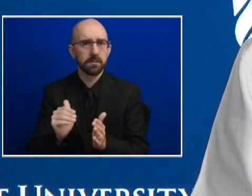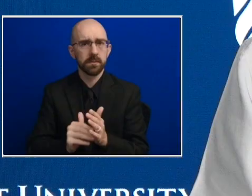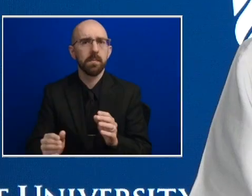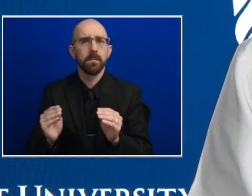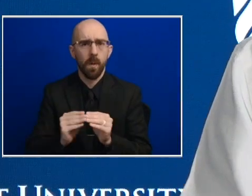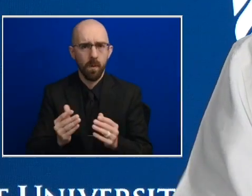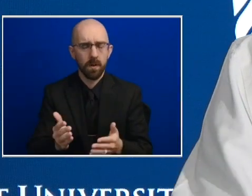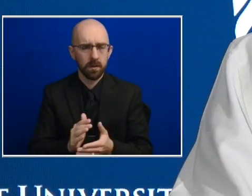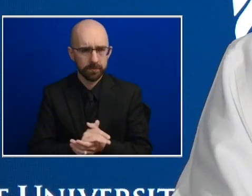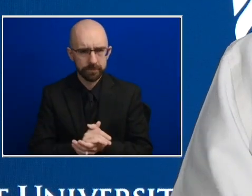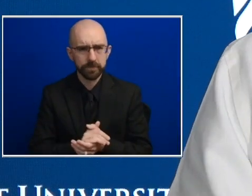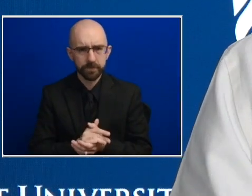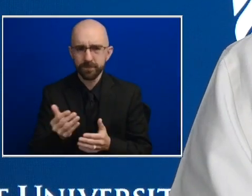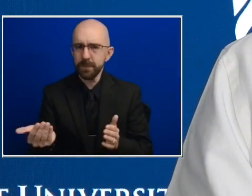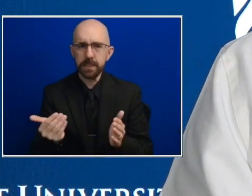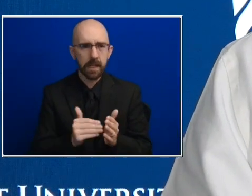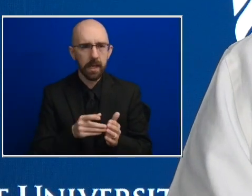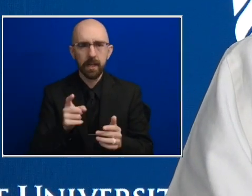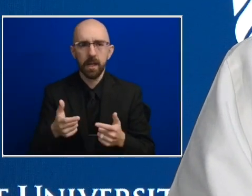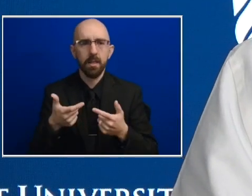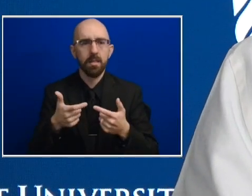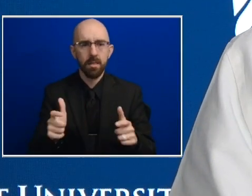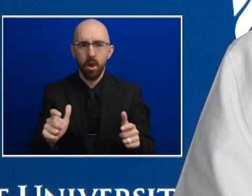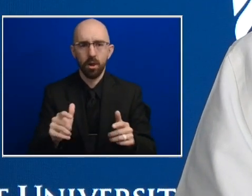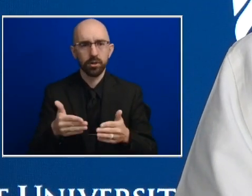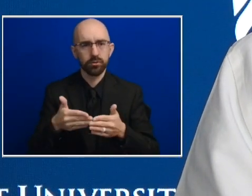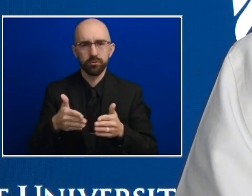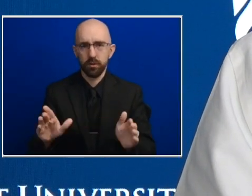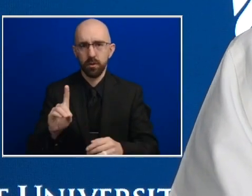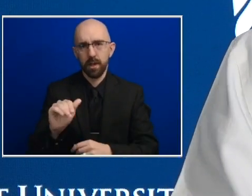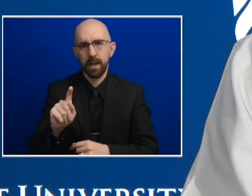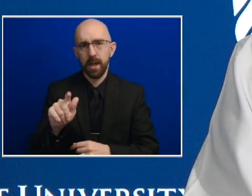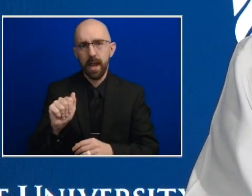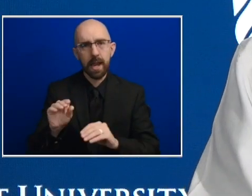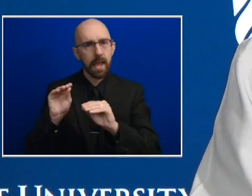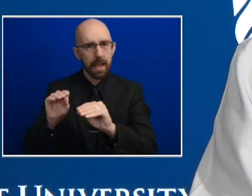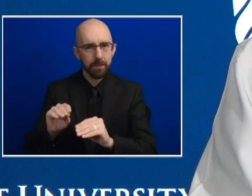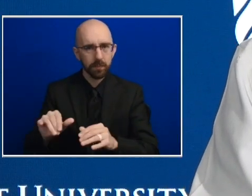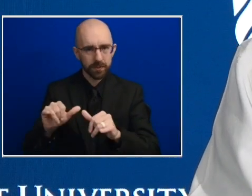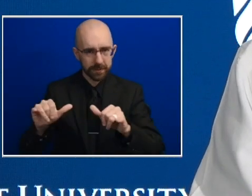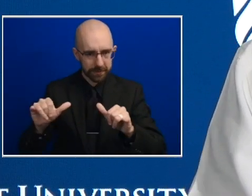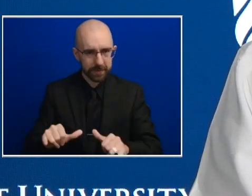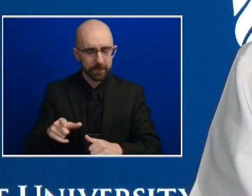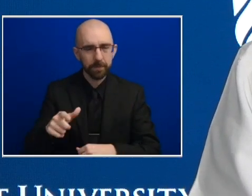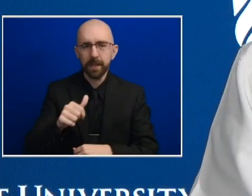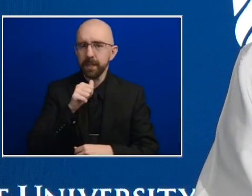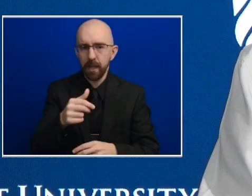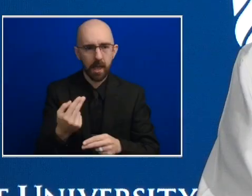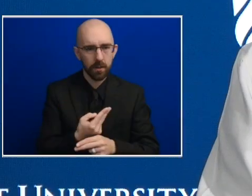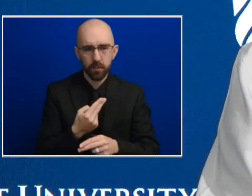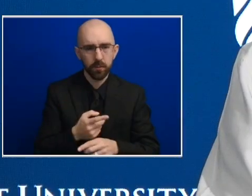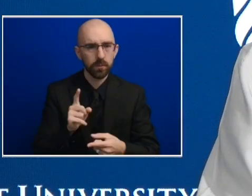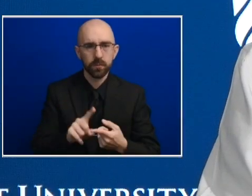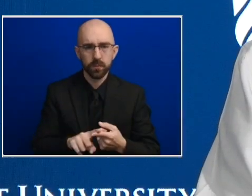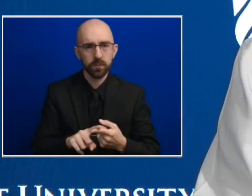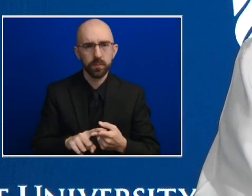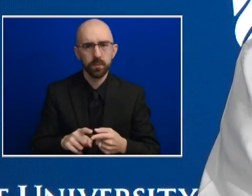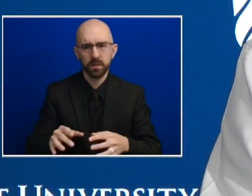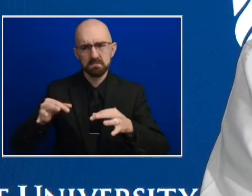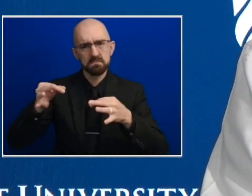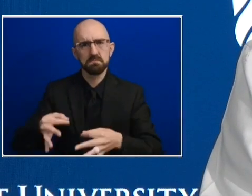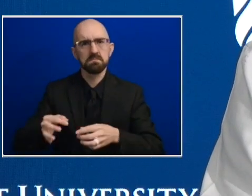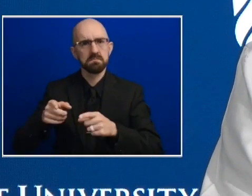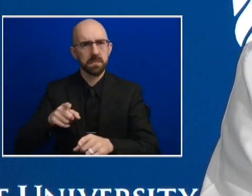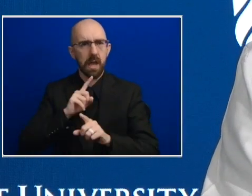is, again, a large general data input system. It is not used to draw conclusions